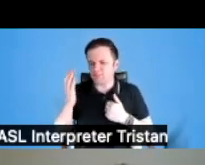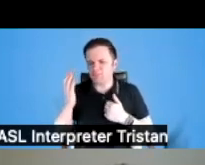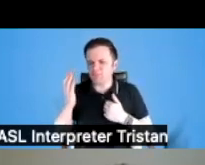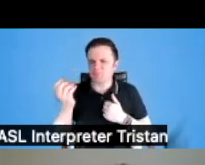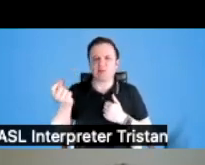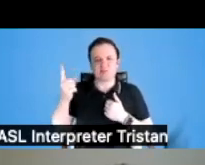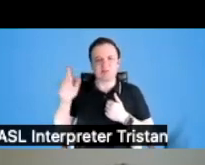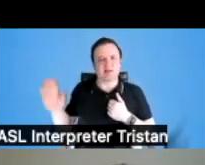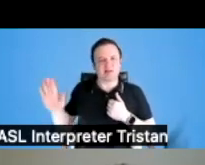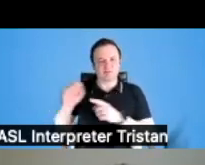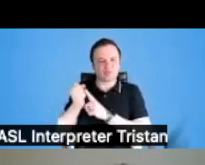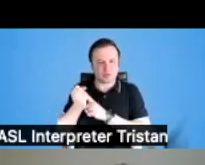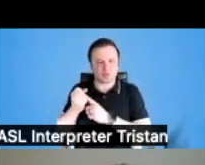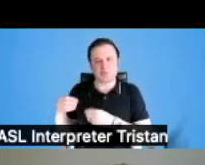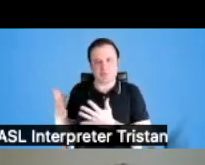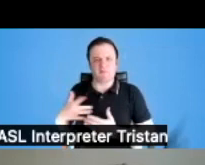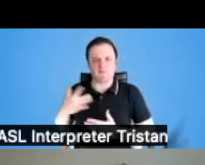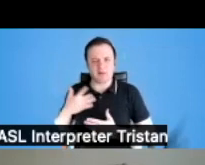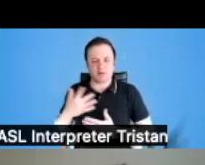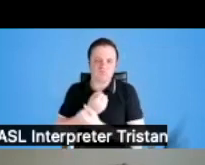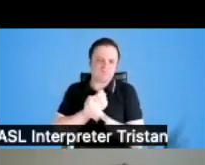them and made them feel loved.